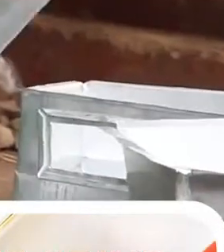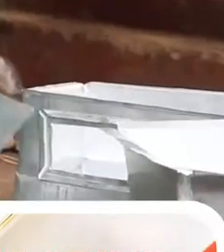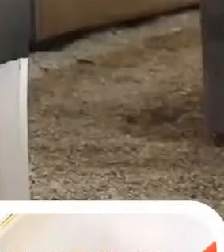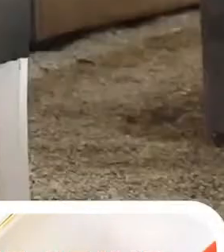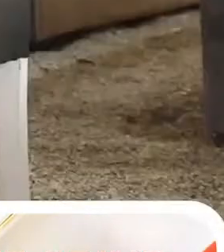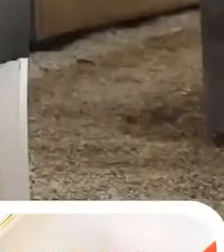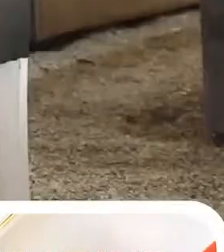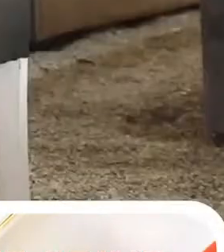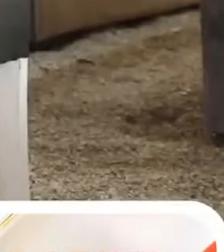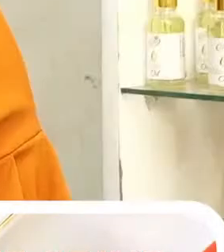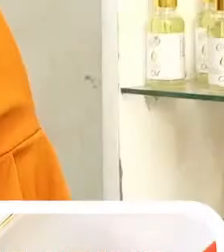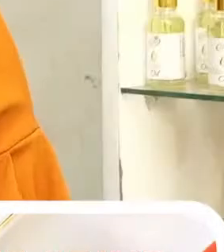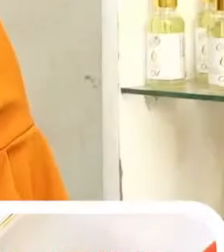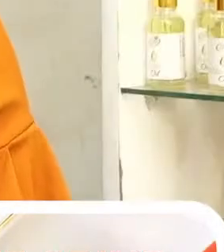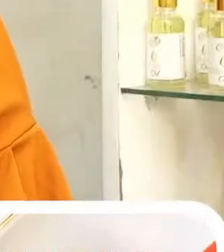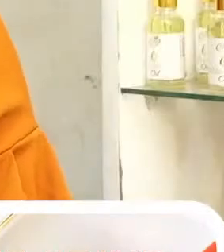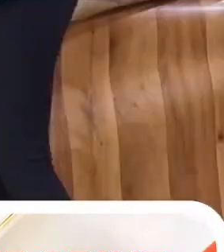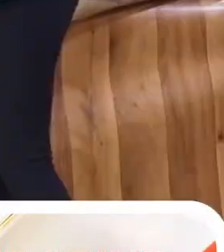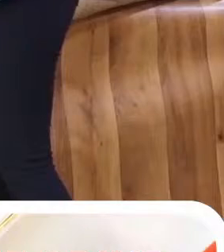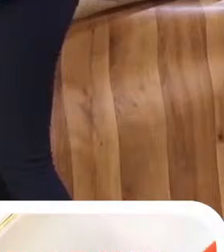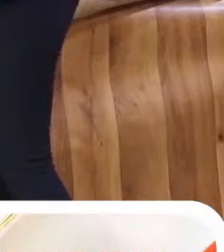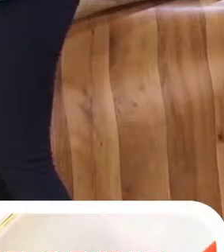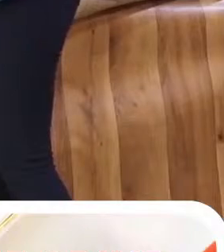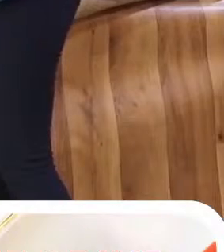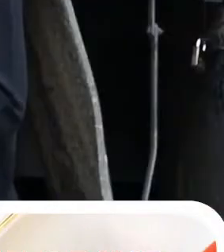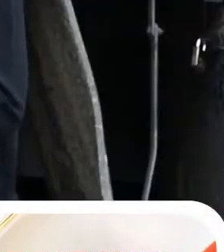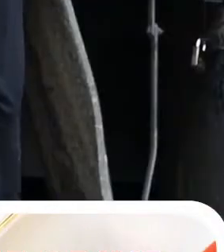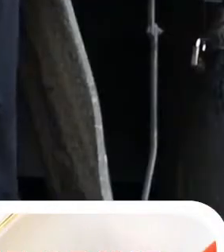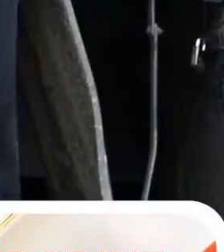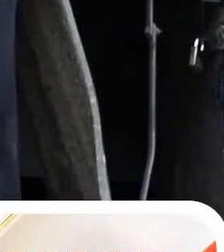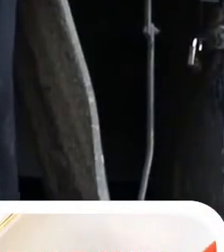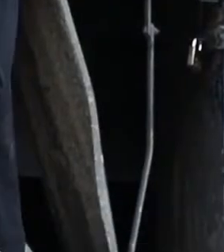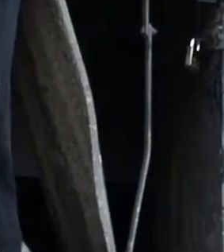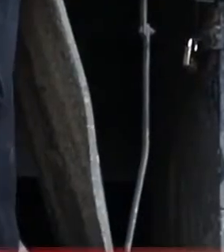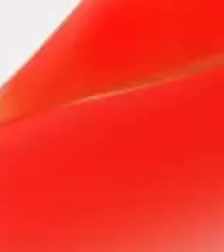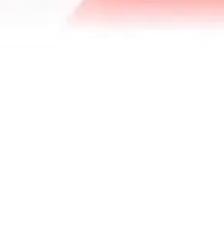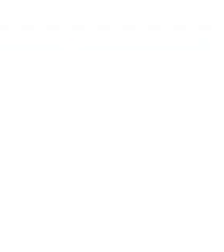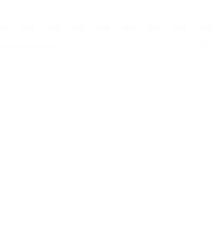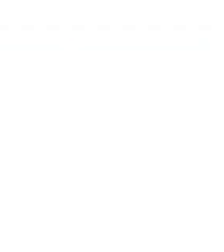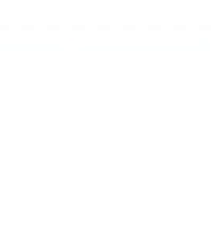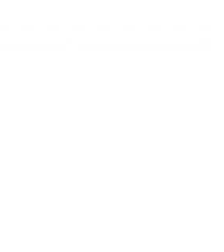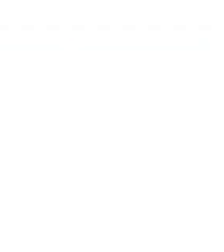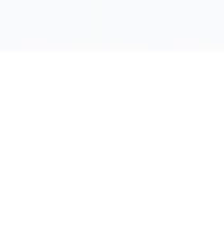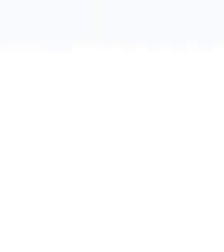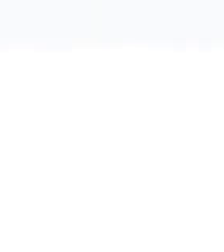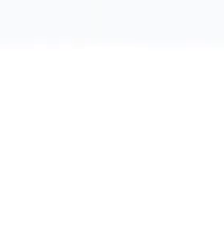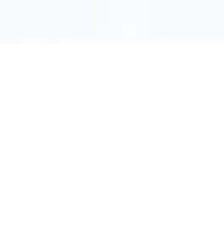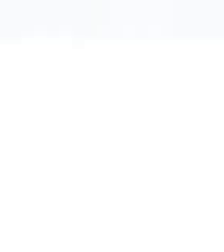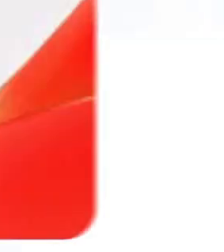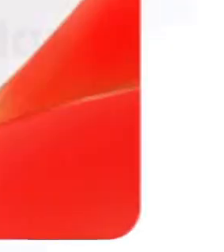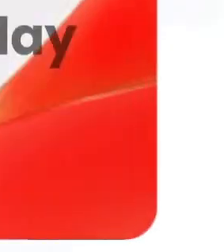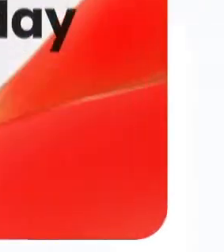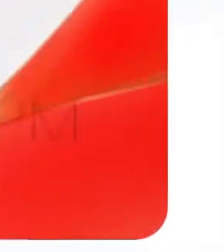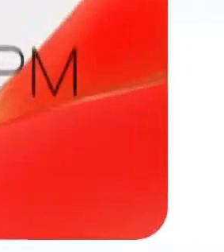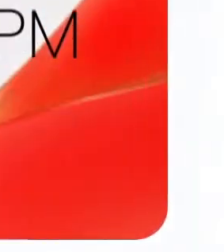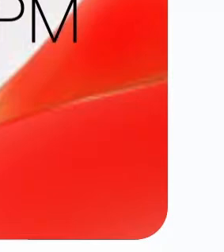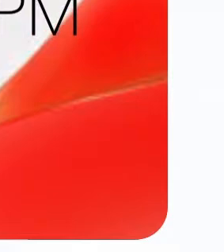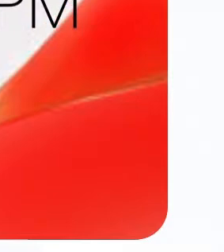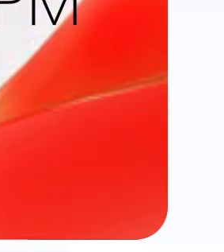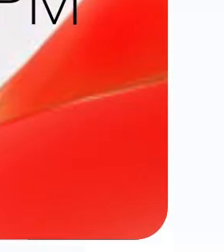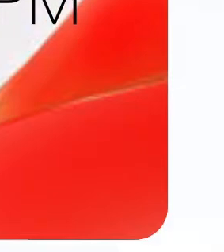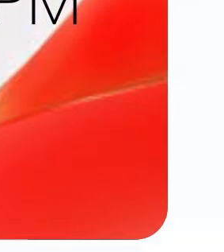the grind, we bring you their stories so you can tell yours. Every Monday at 7:30